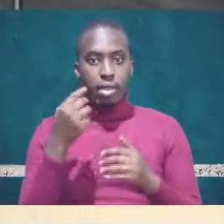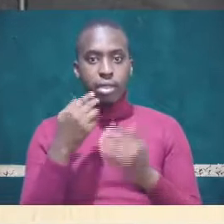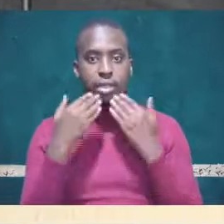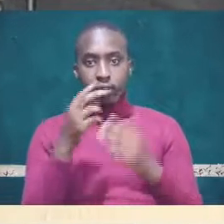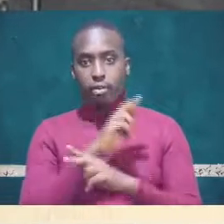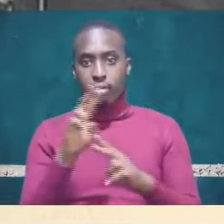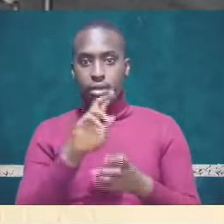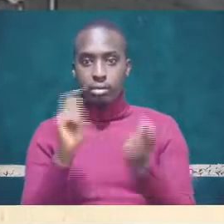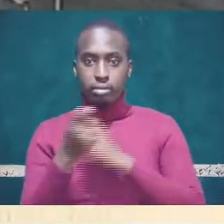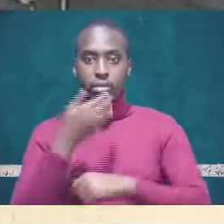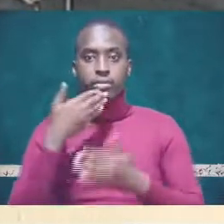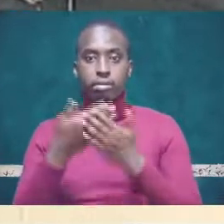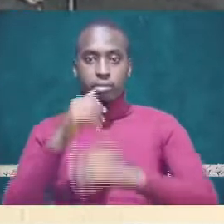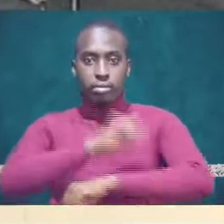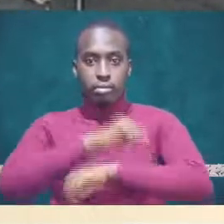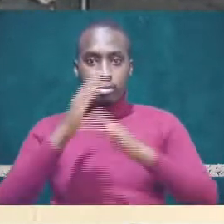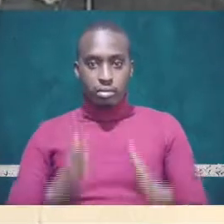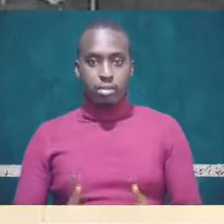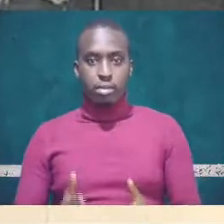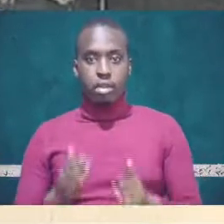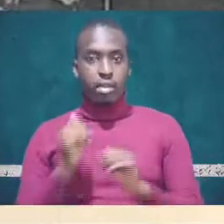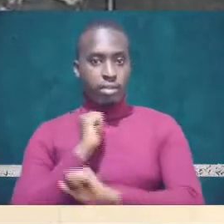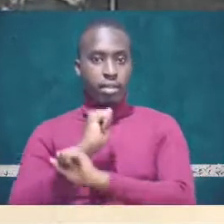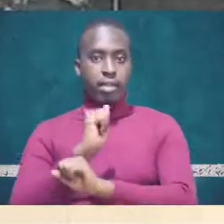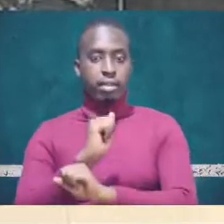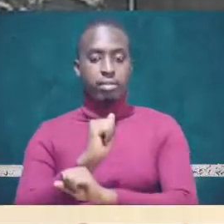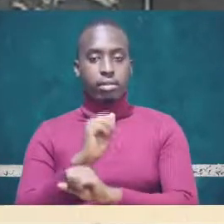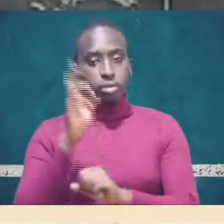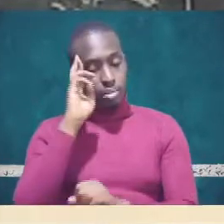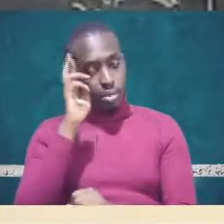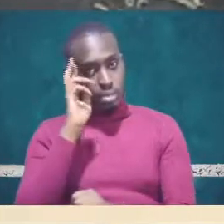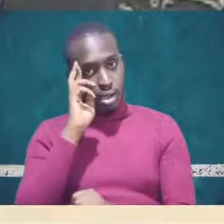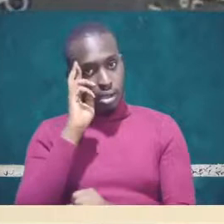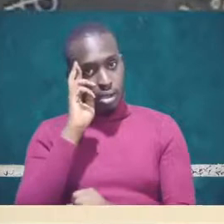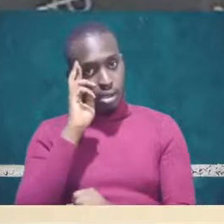wonderful students. Stay safe until we meet again. Remember,